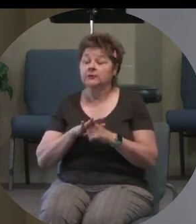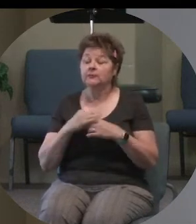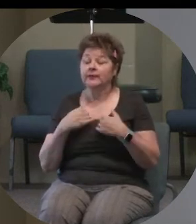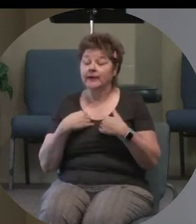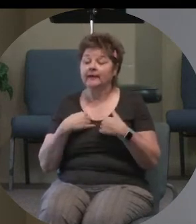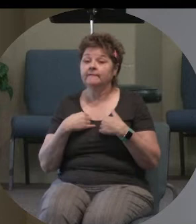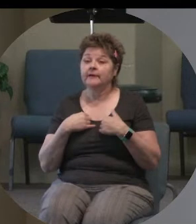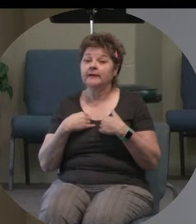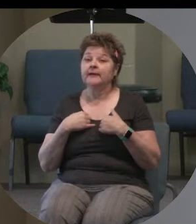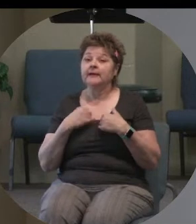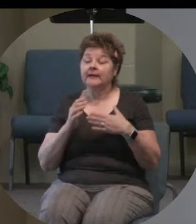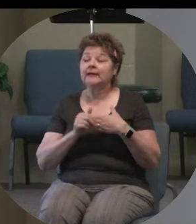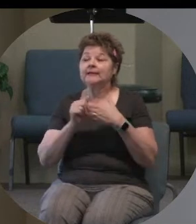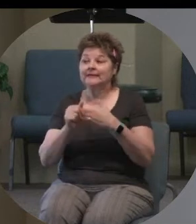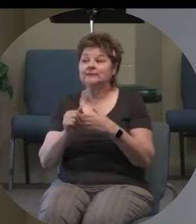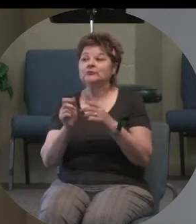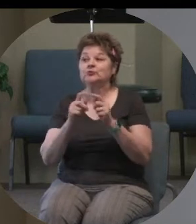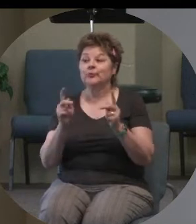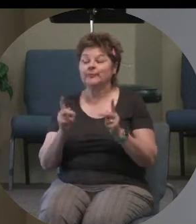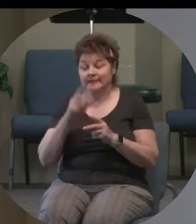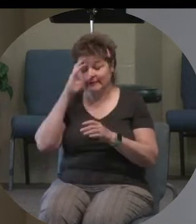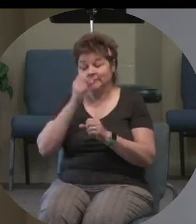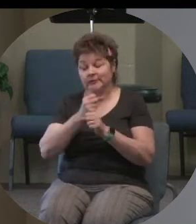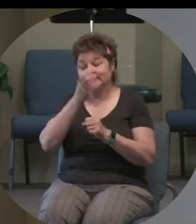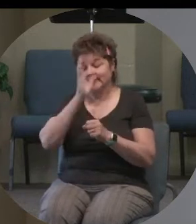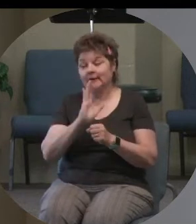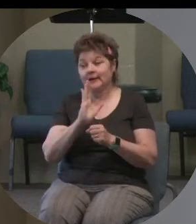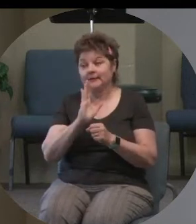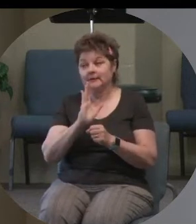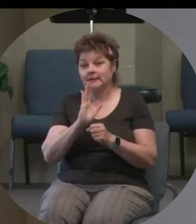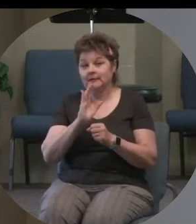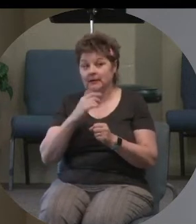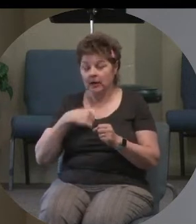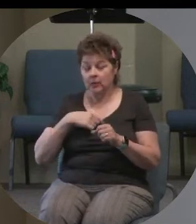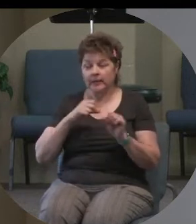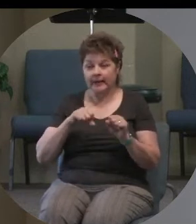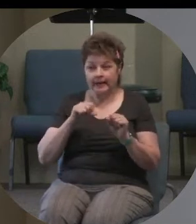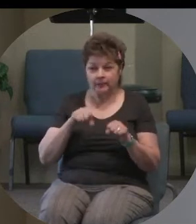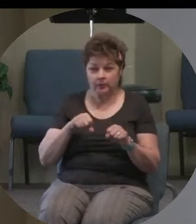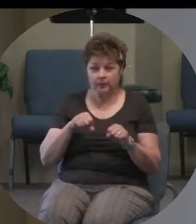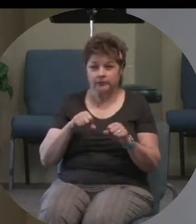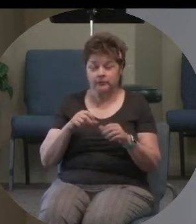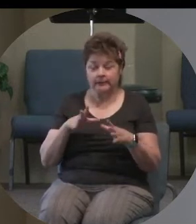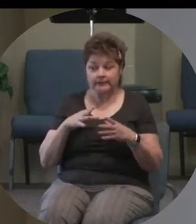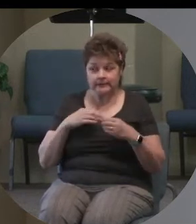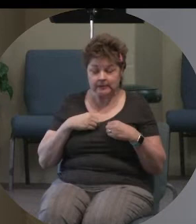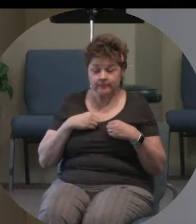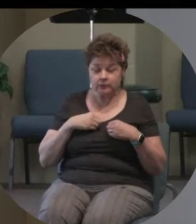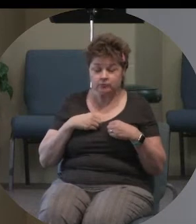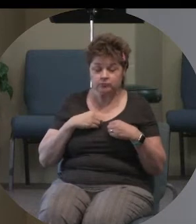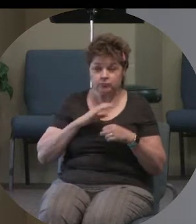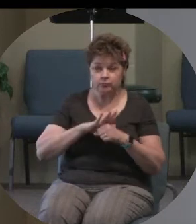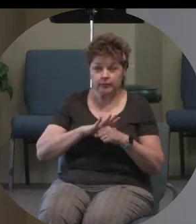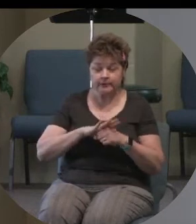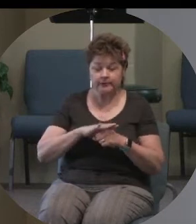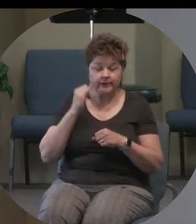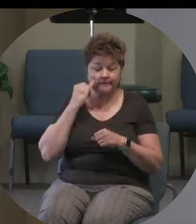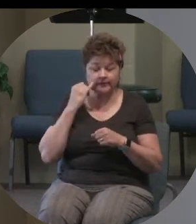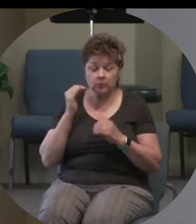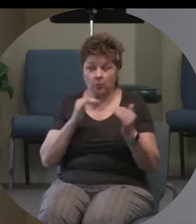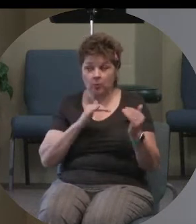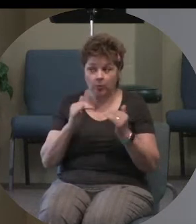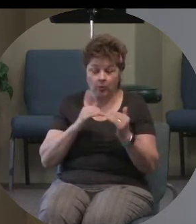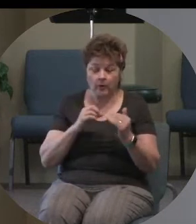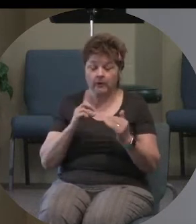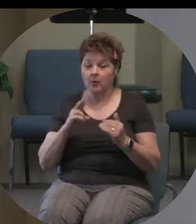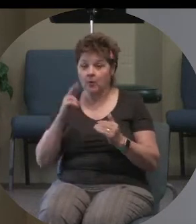does kind of lead us to a place of trusting God. Are we able to step into pressure, whether it's war, whether it's decisions in